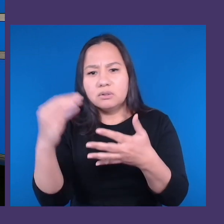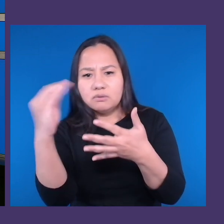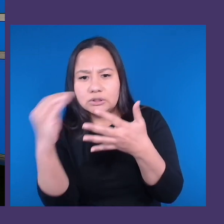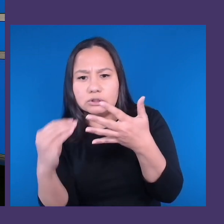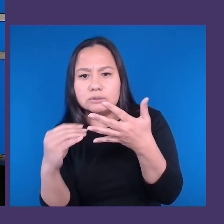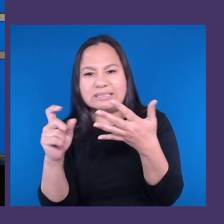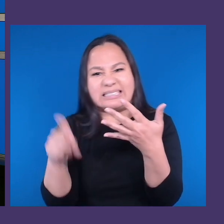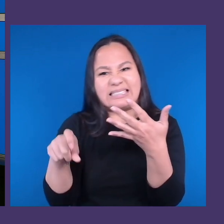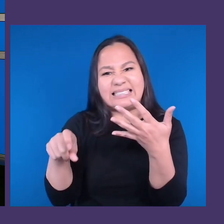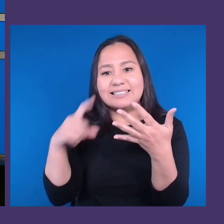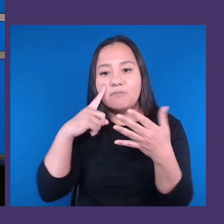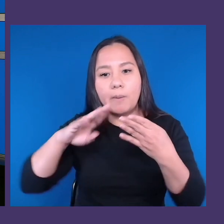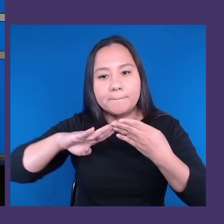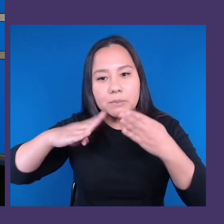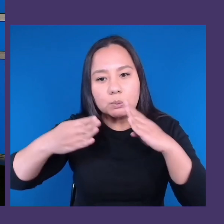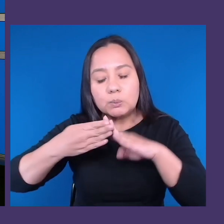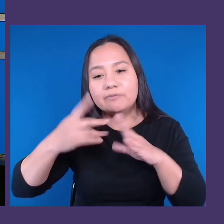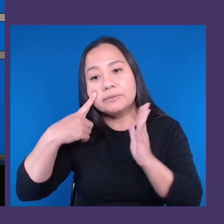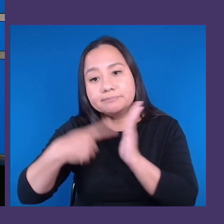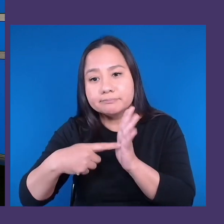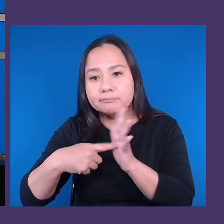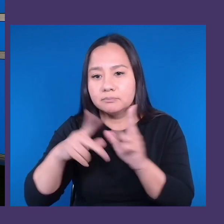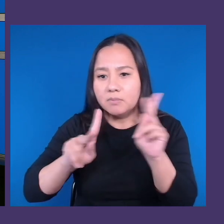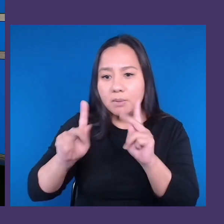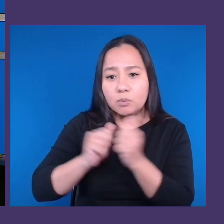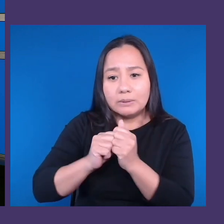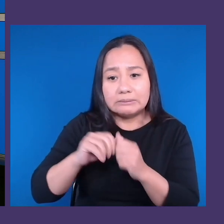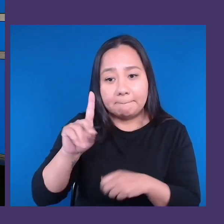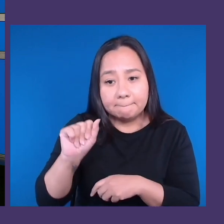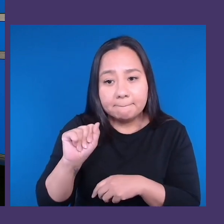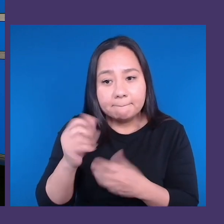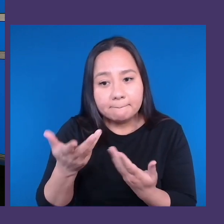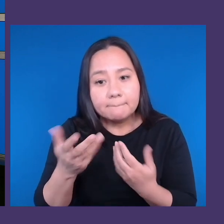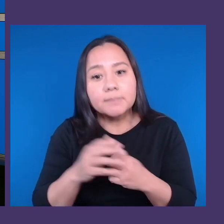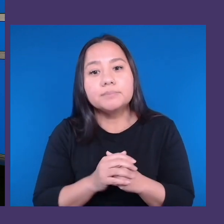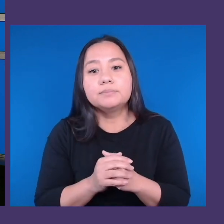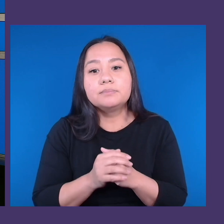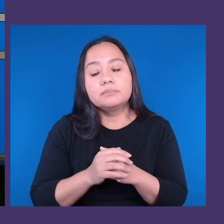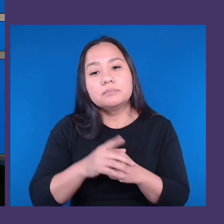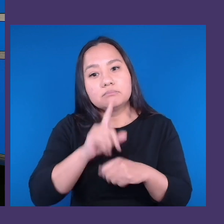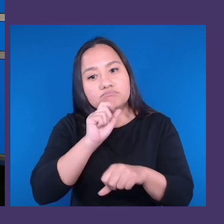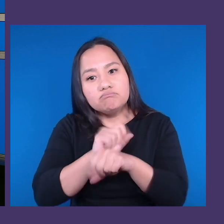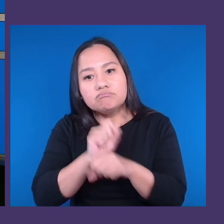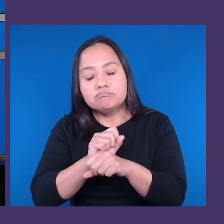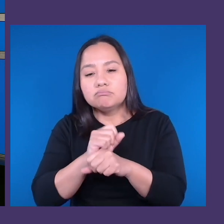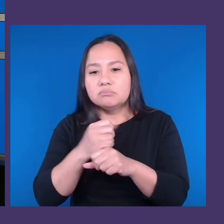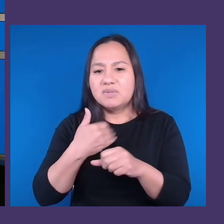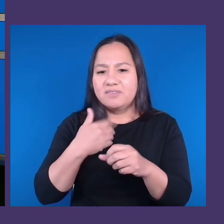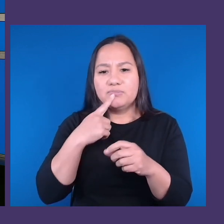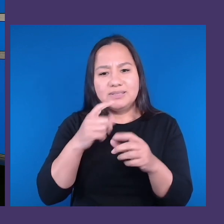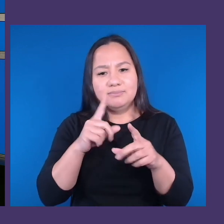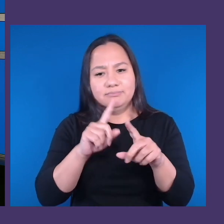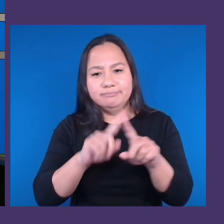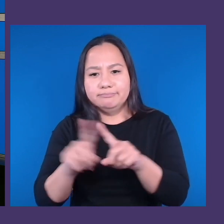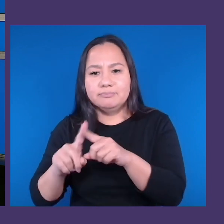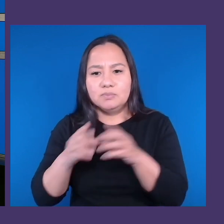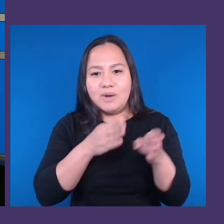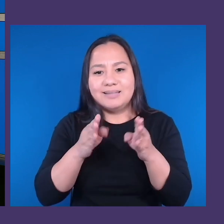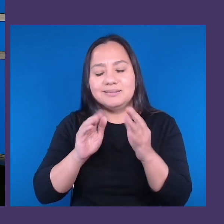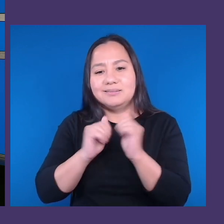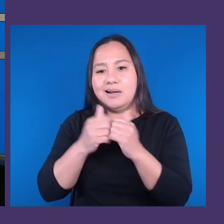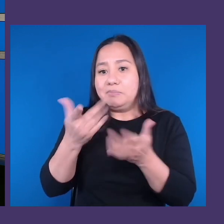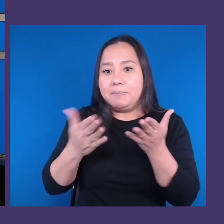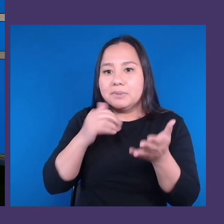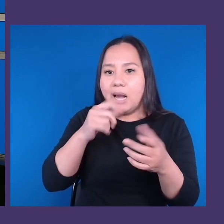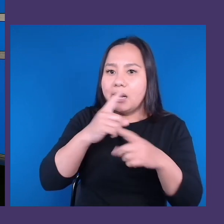say, people with disabilities, you're actually, in ways that you may not even imagine, creating a product that's better